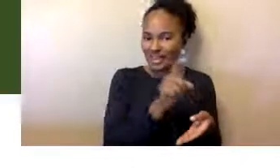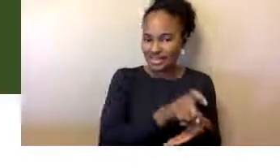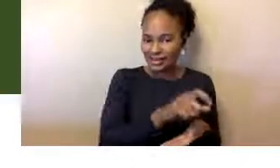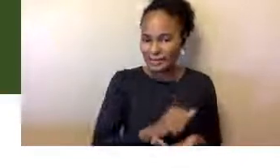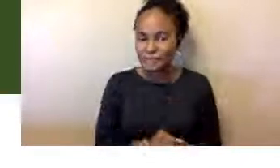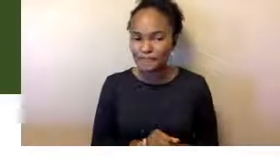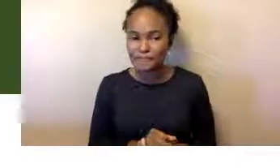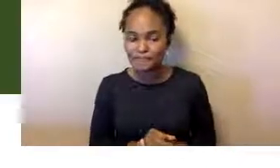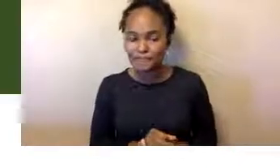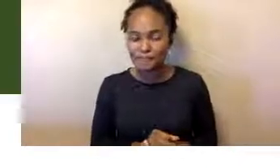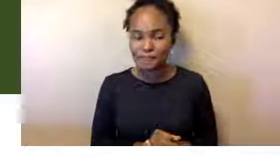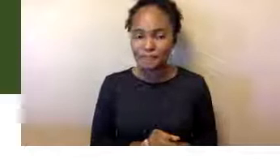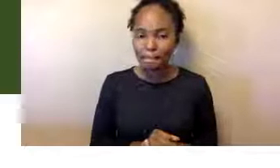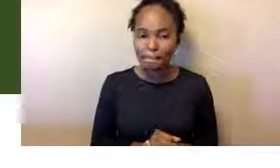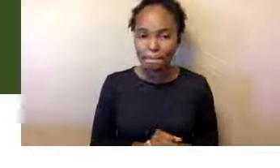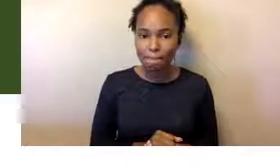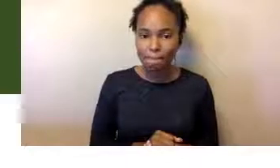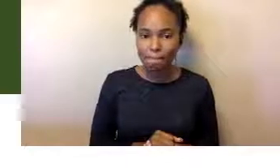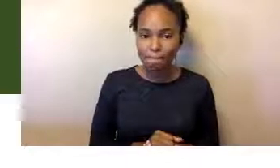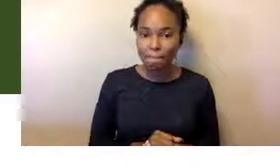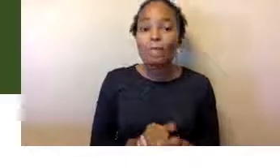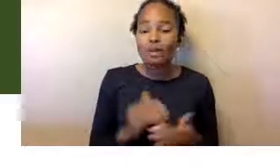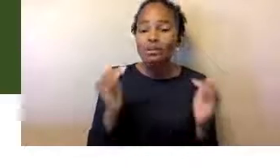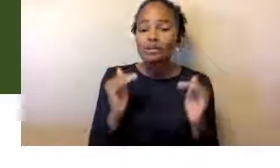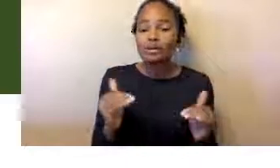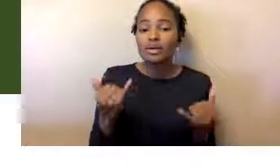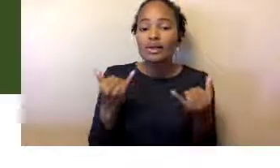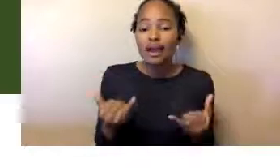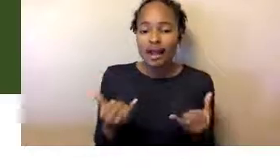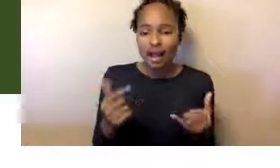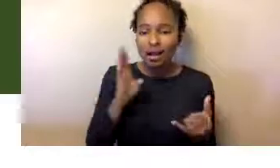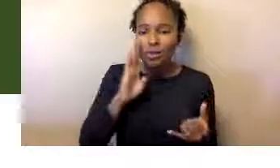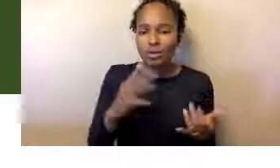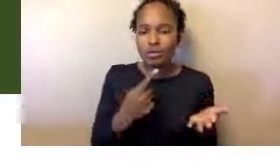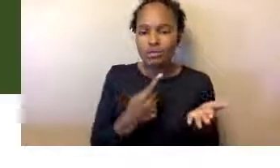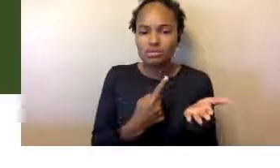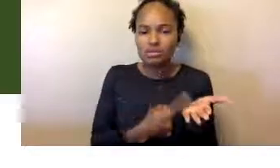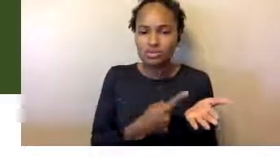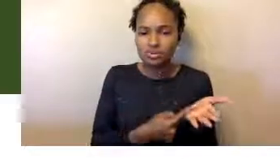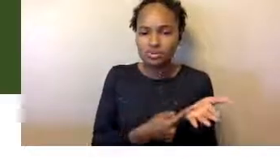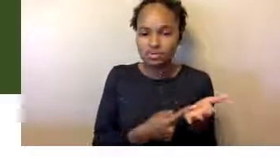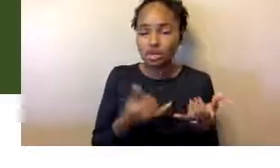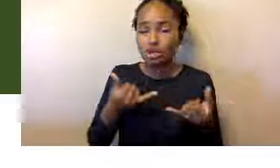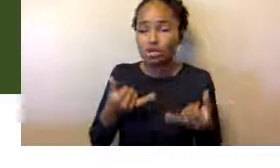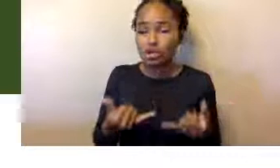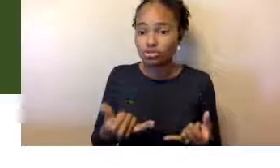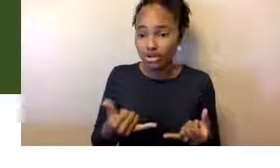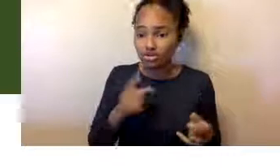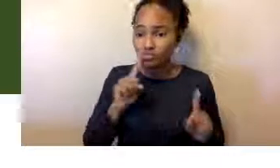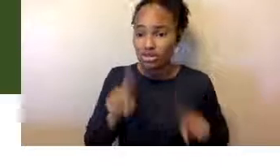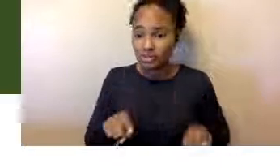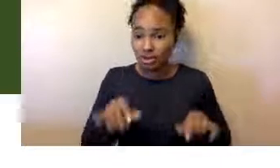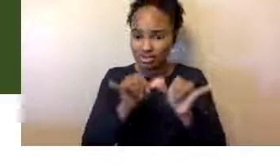So now I'm just going to discuss the current crisis